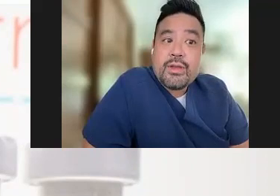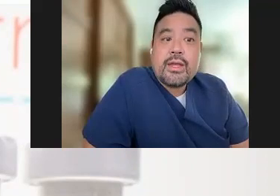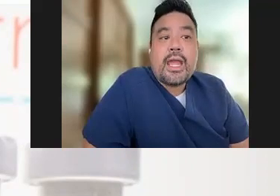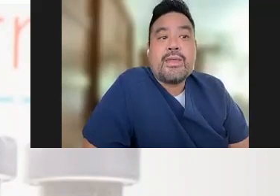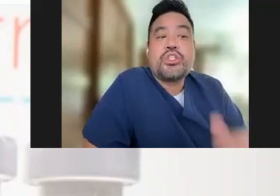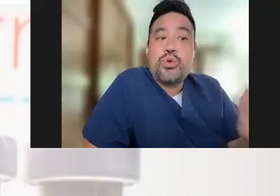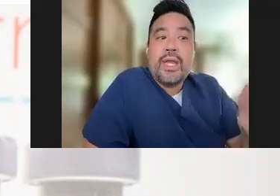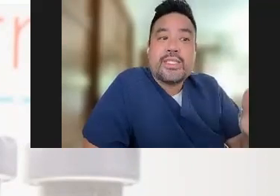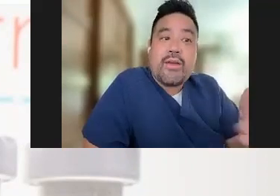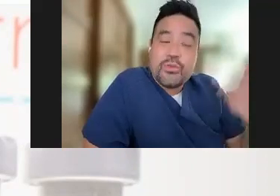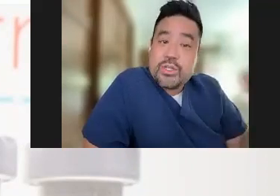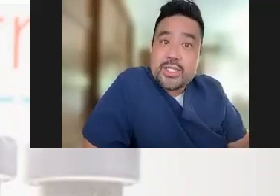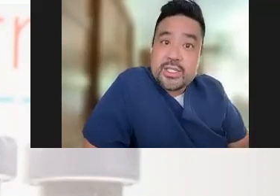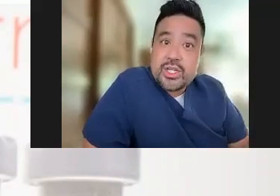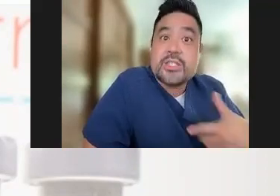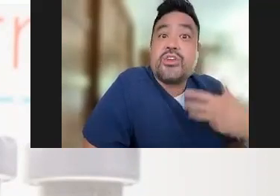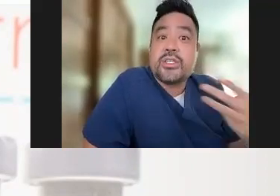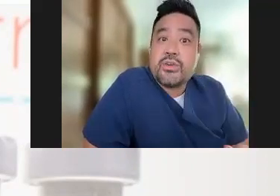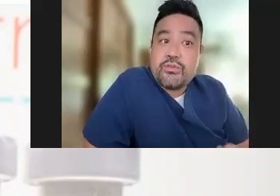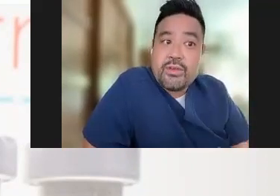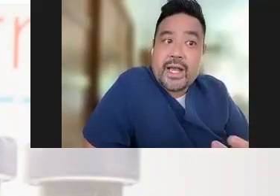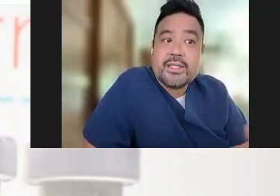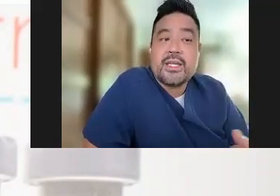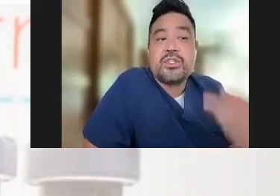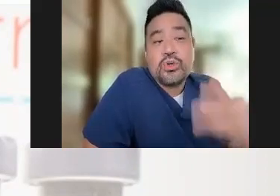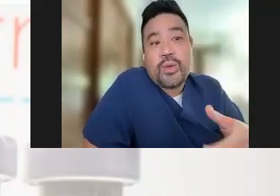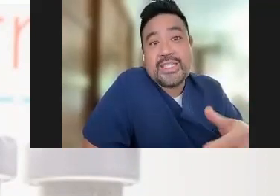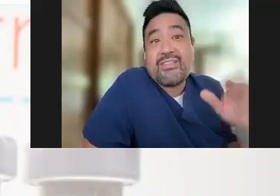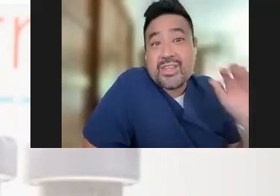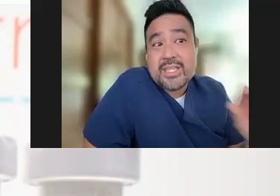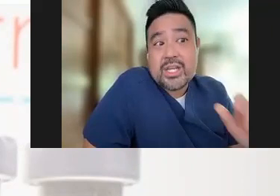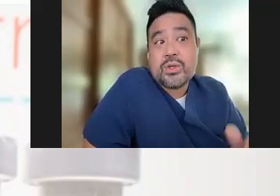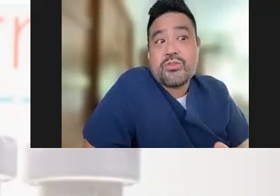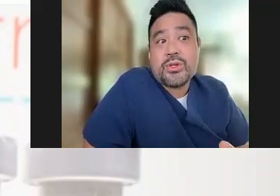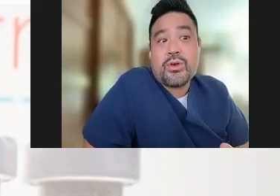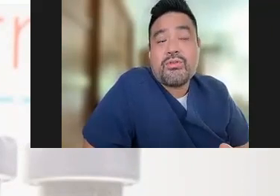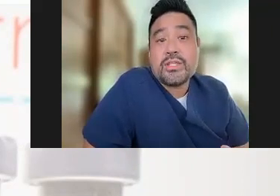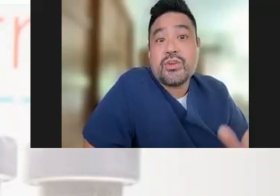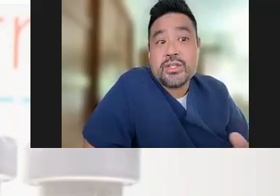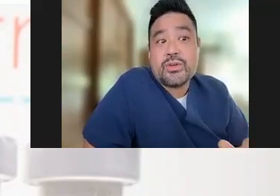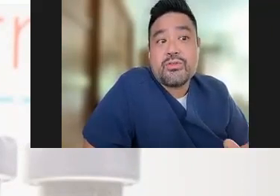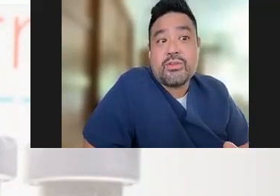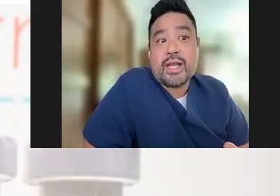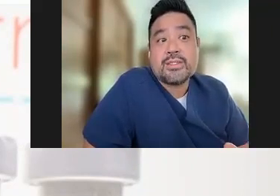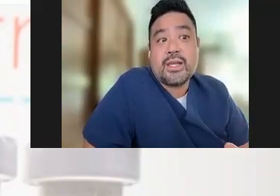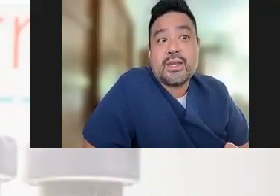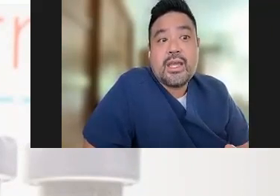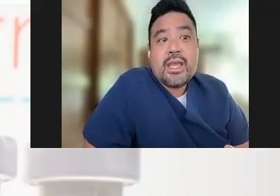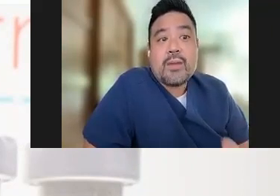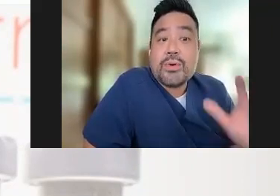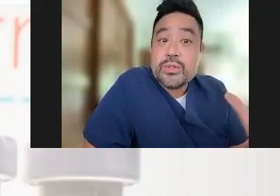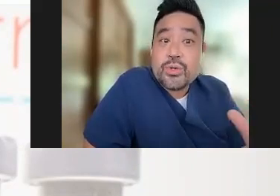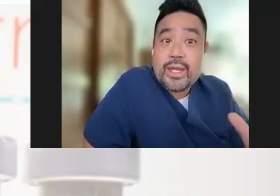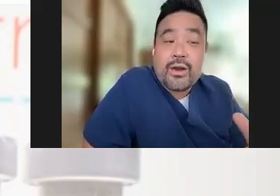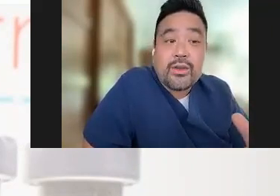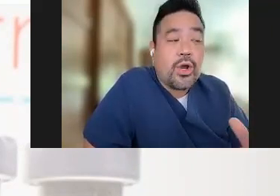above. And then 2 weeks after the Johnson & Johnson, you're considered fully vaccinated. 2 weeks after the second dose of Moderna or Pfizer, you're considered fully vaccinated.